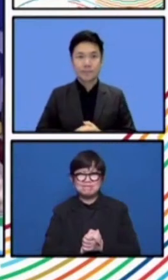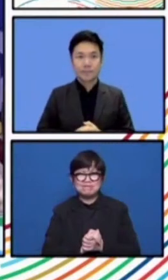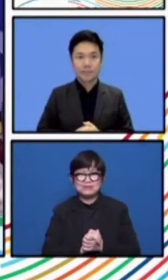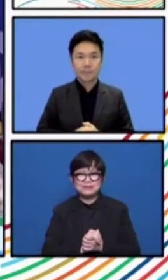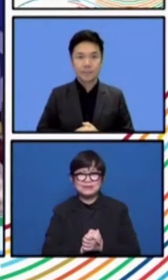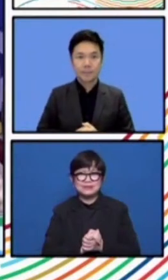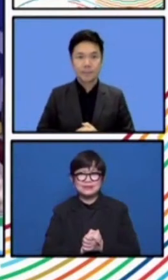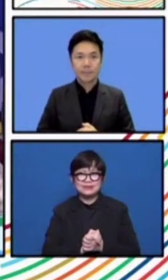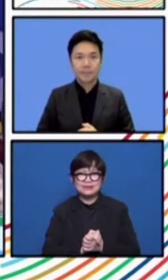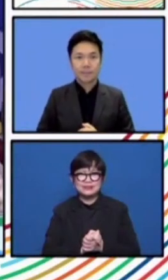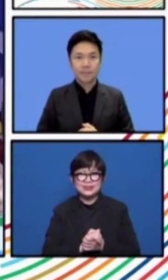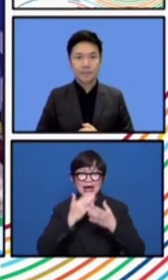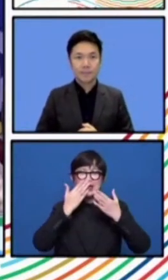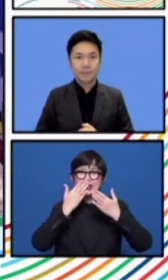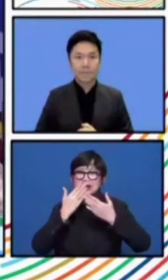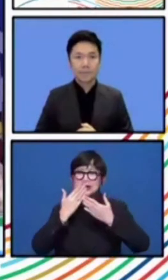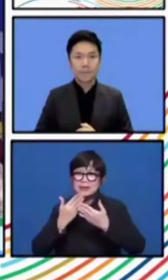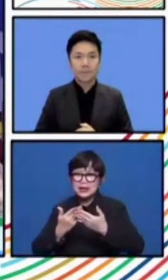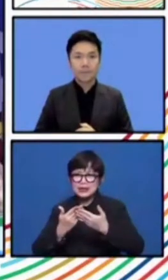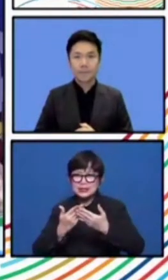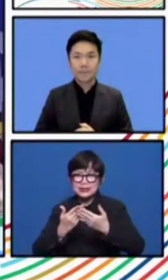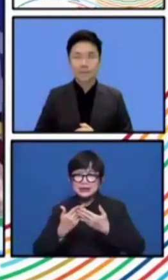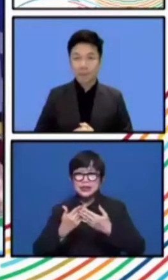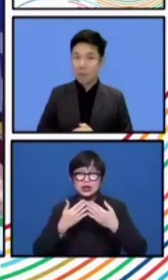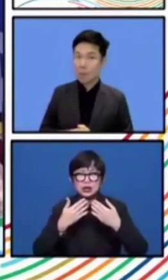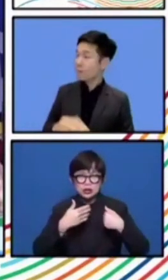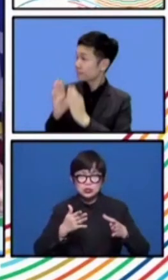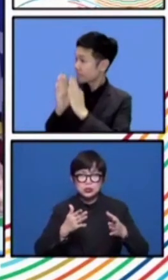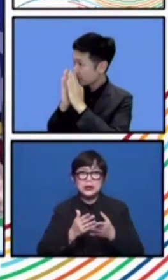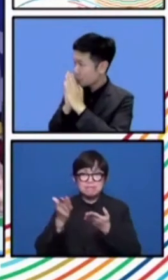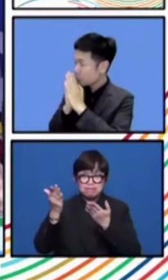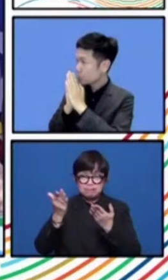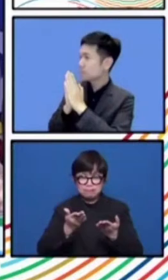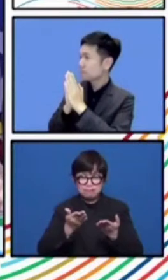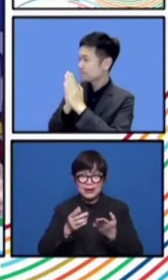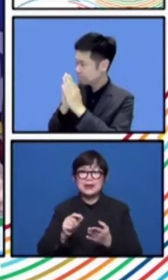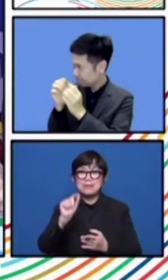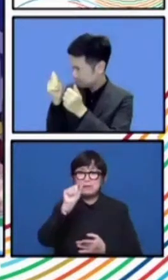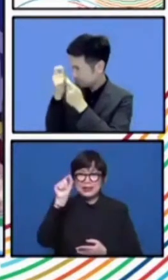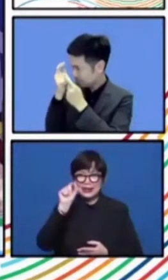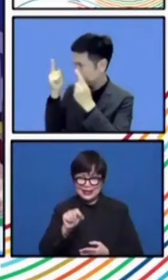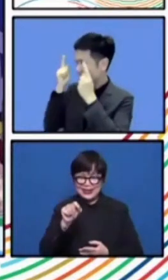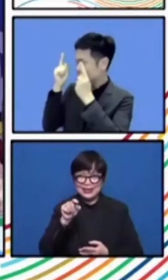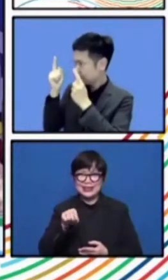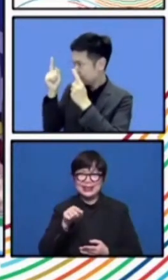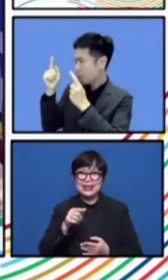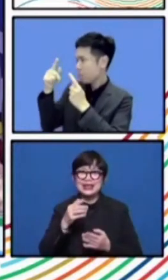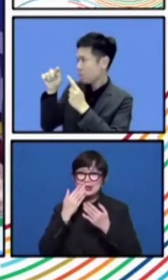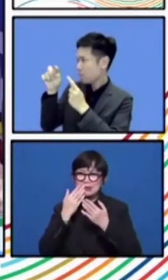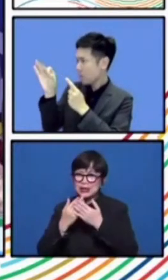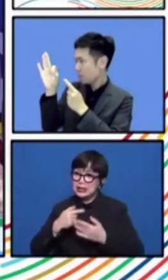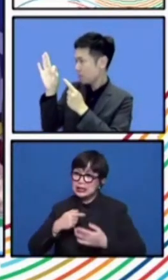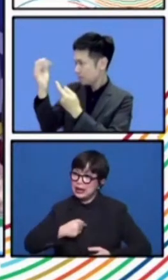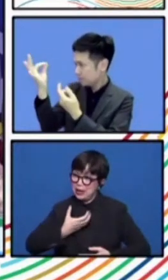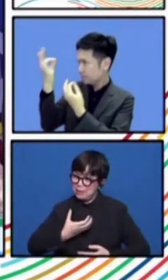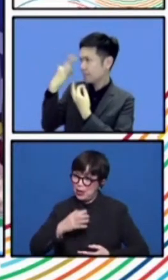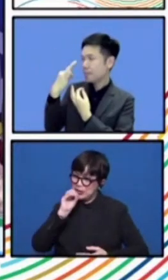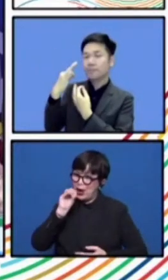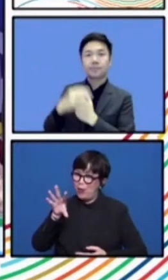uh thank you Professor for asking this question I want to answer in a different manner I want to take